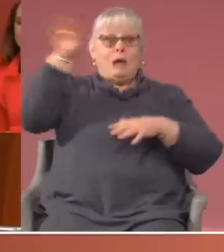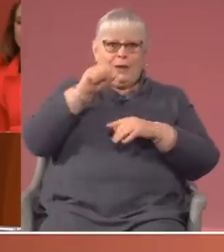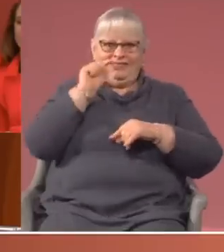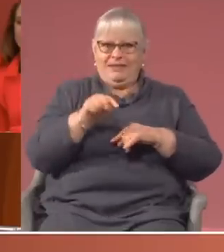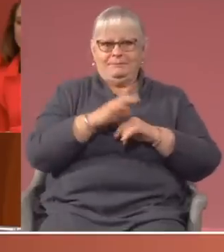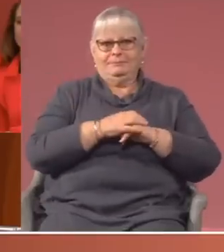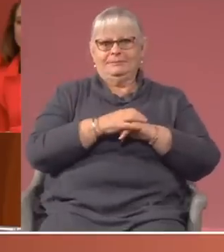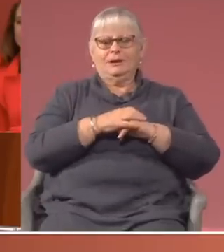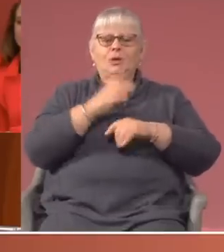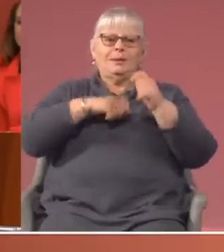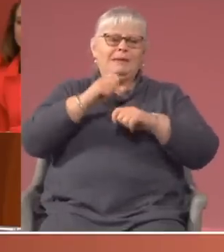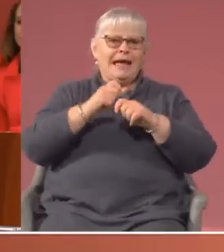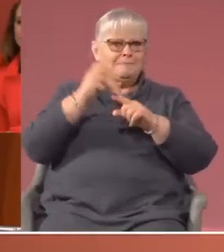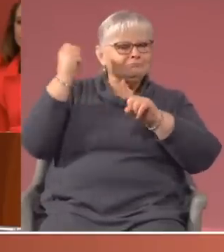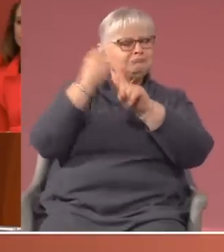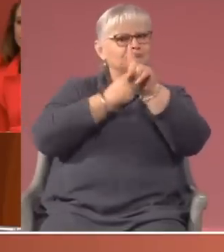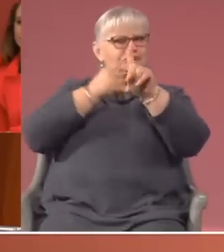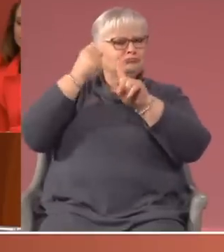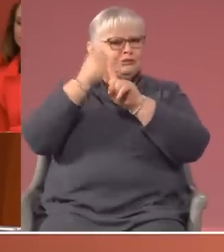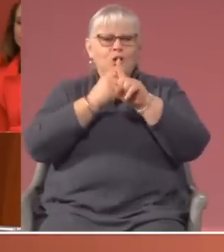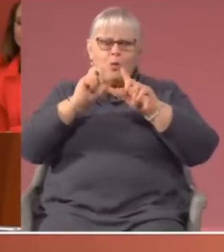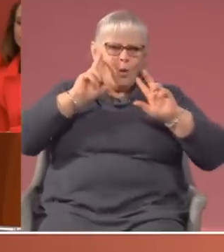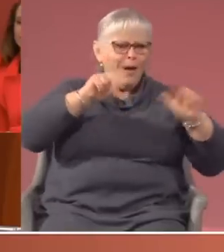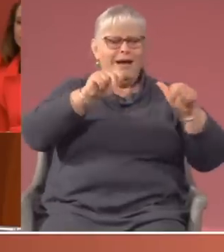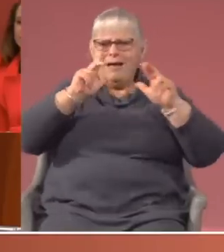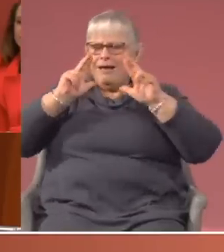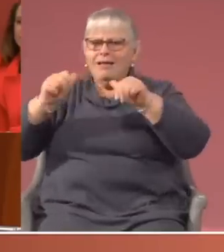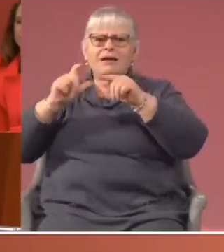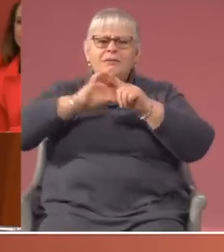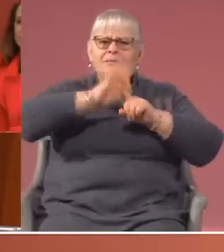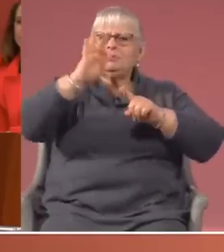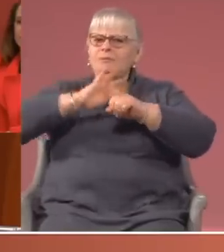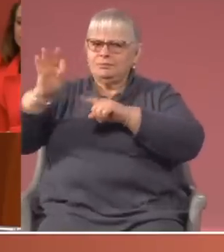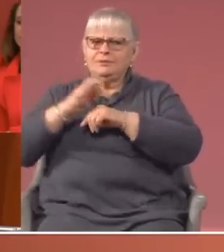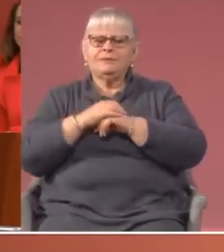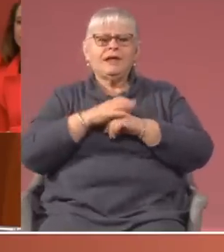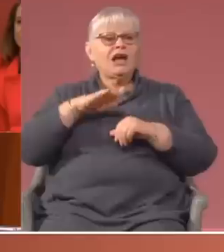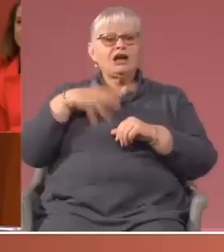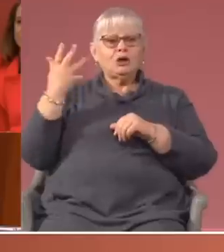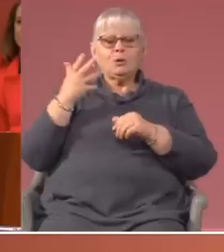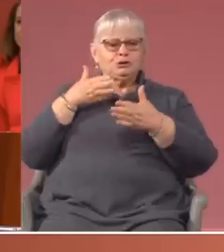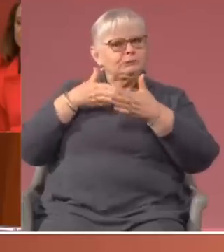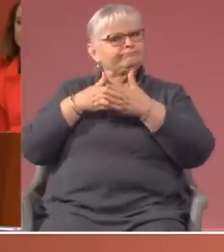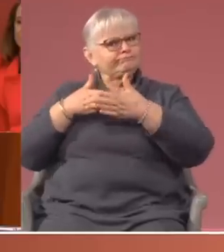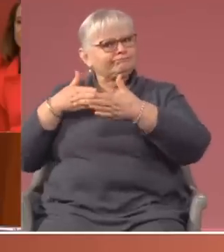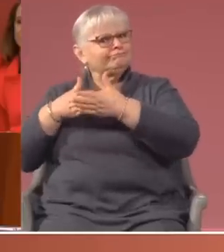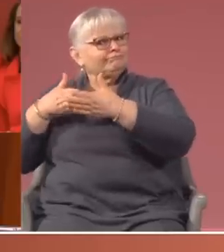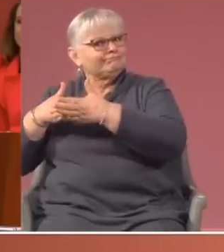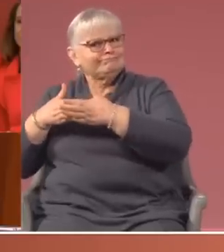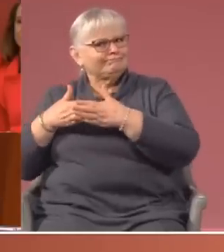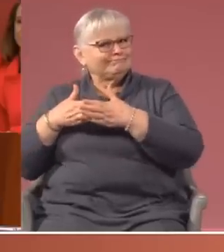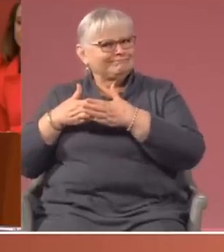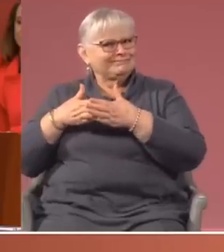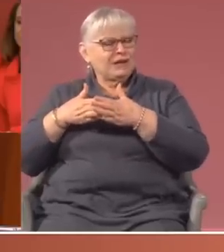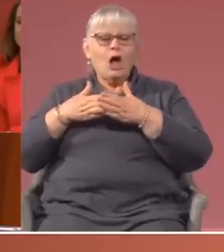on climate action and biodiversity conservation. I'm not here to stand in the way. I'm here to offer